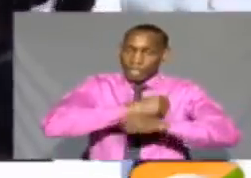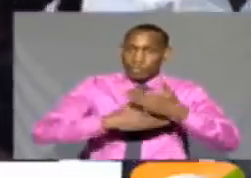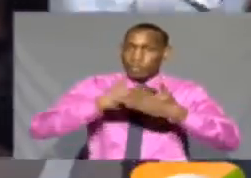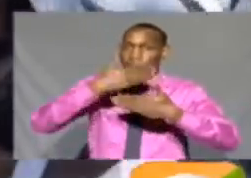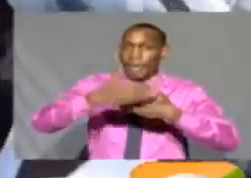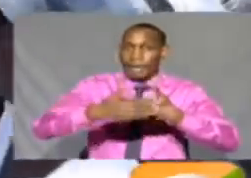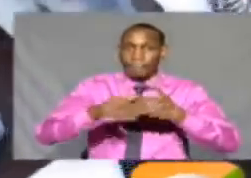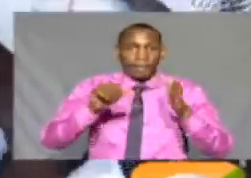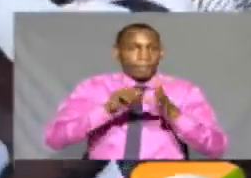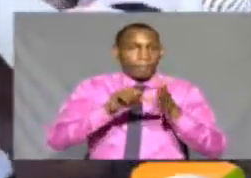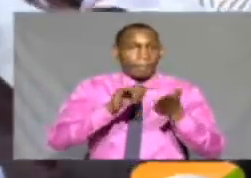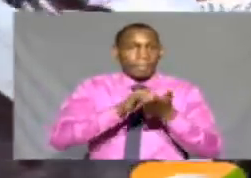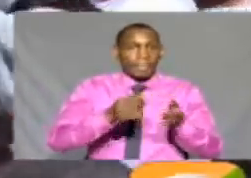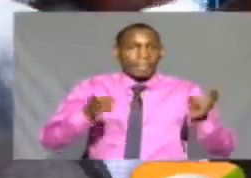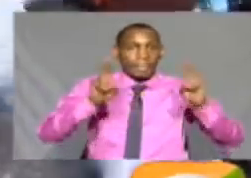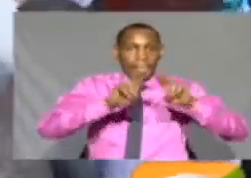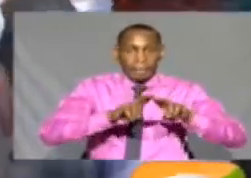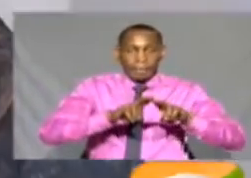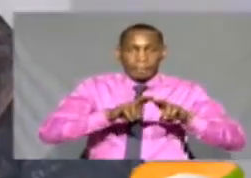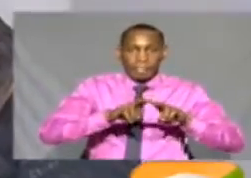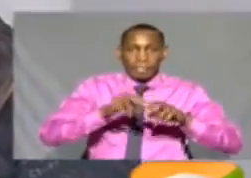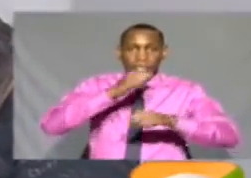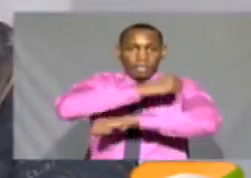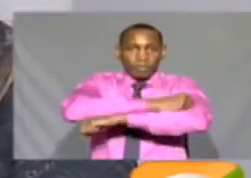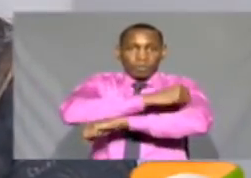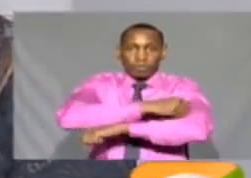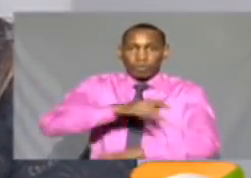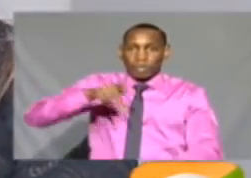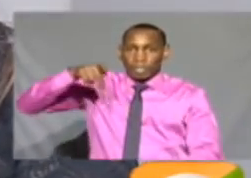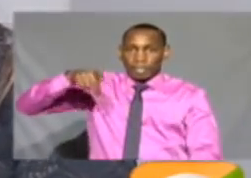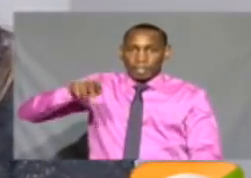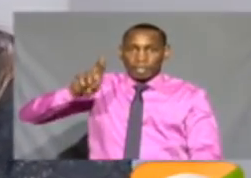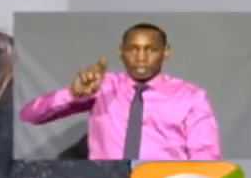the disaster that took place at Precious Talent